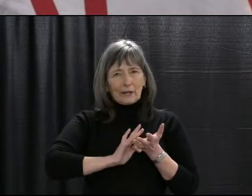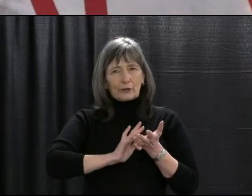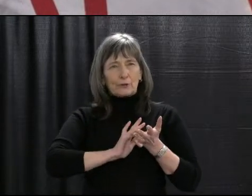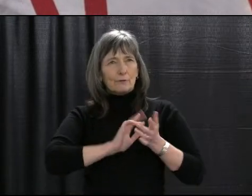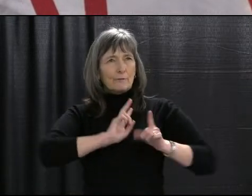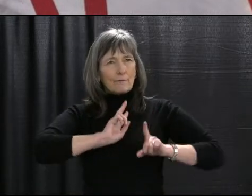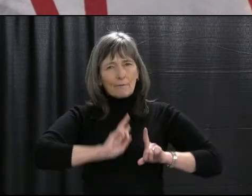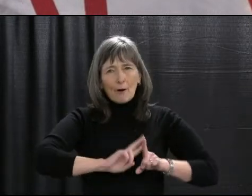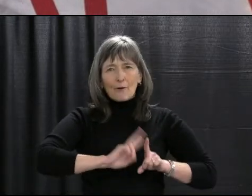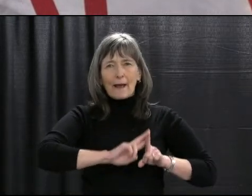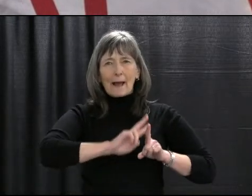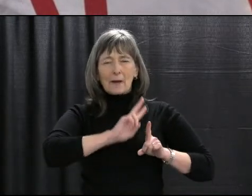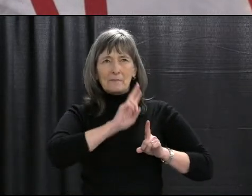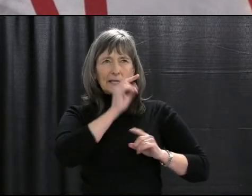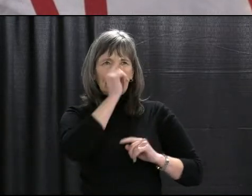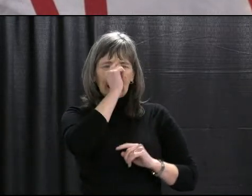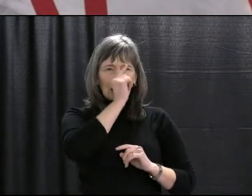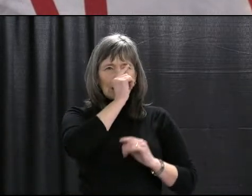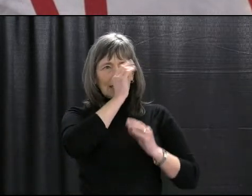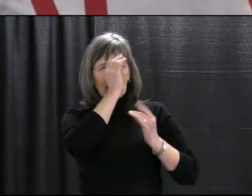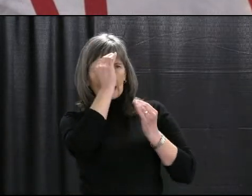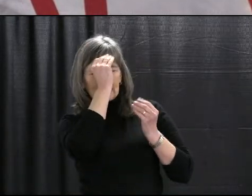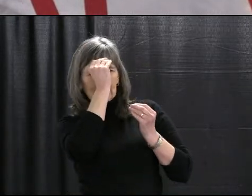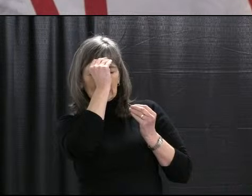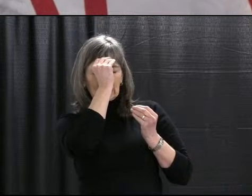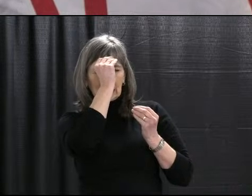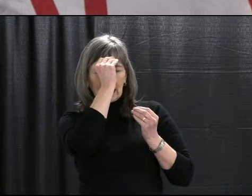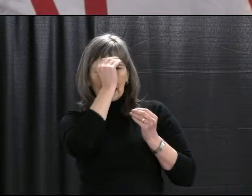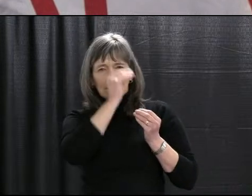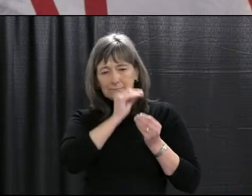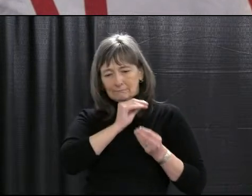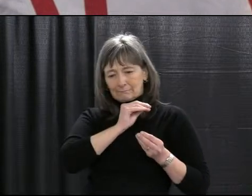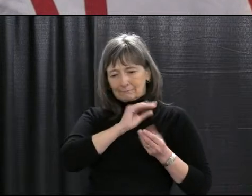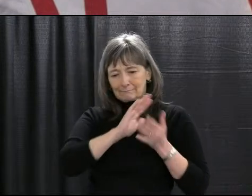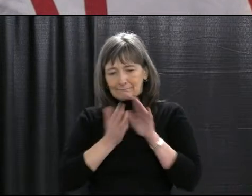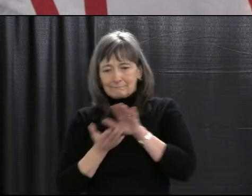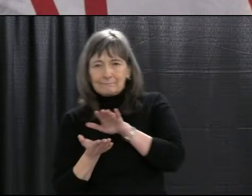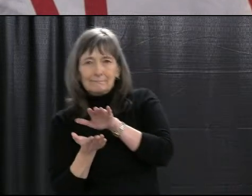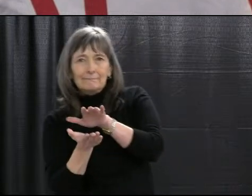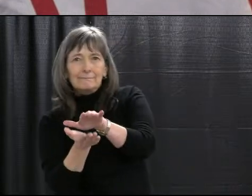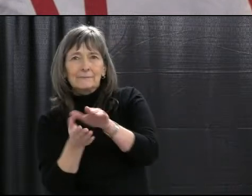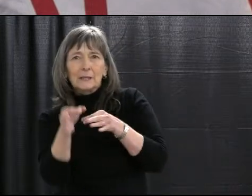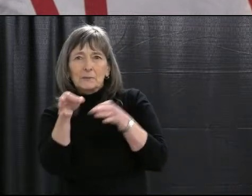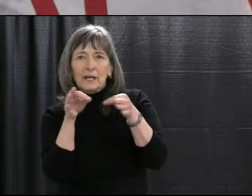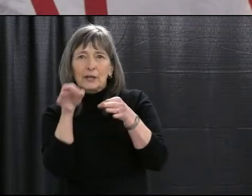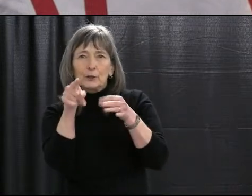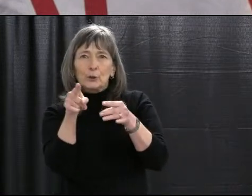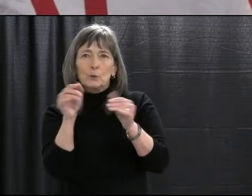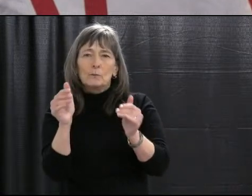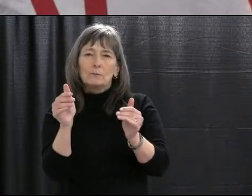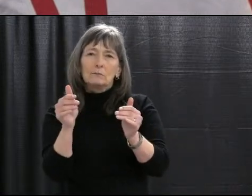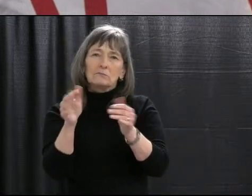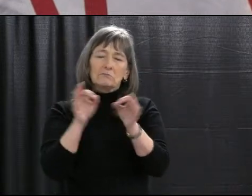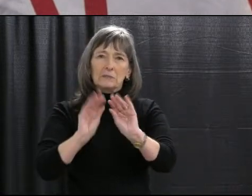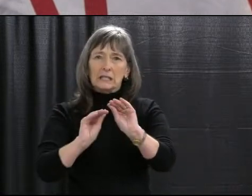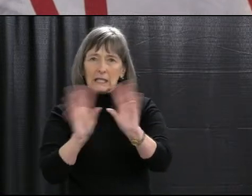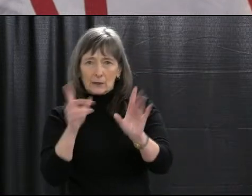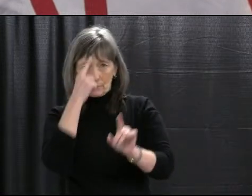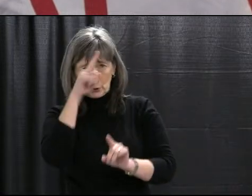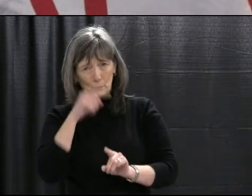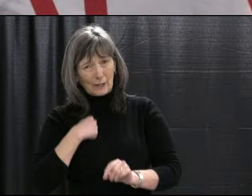explain it in a way where you don't need a medical degree to understand it. So we will attempt our